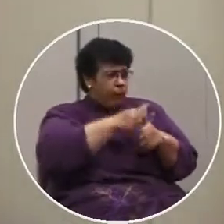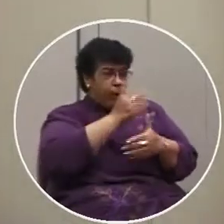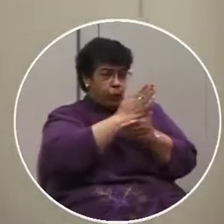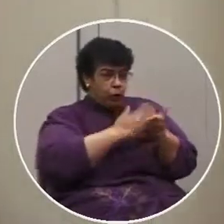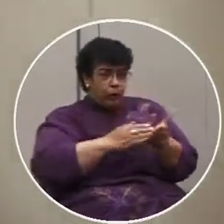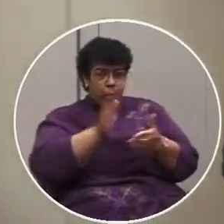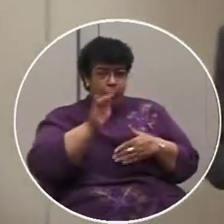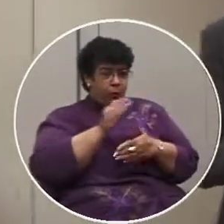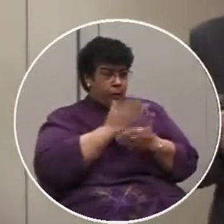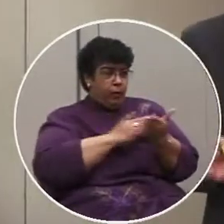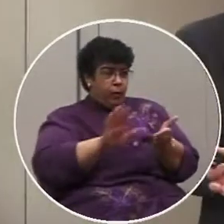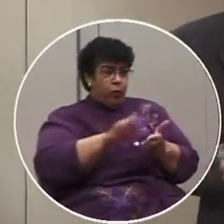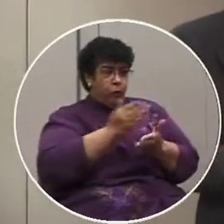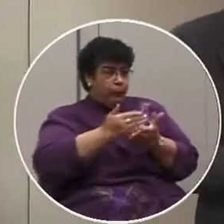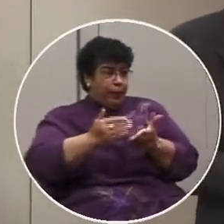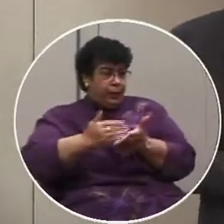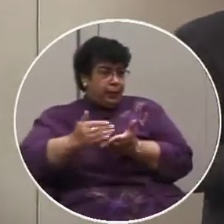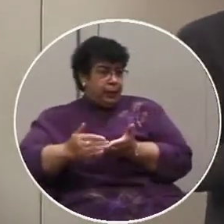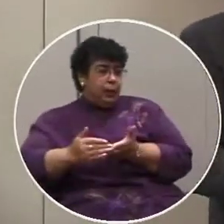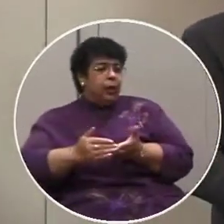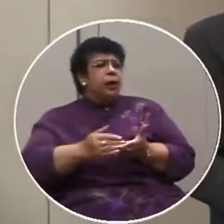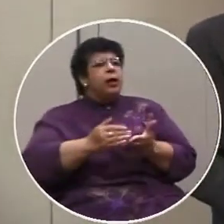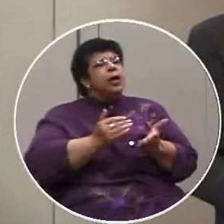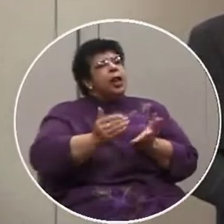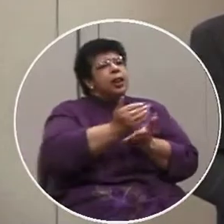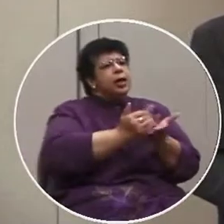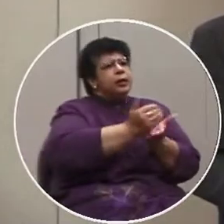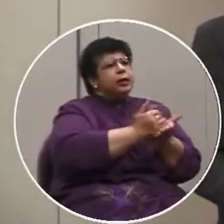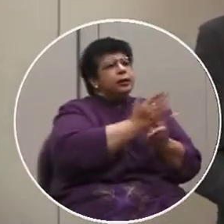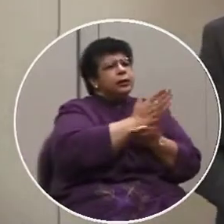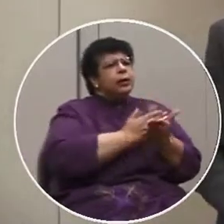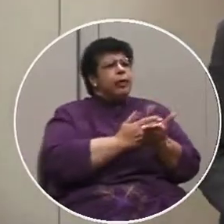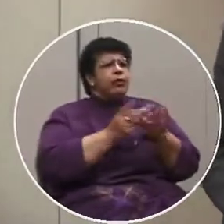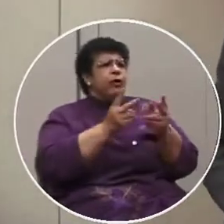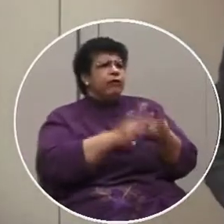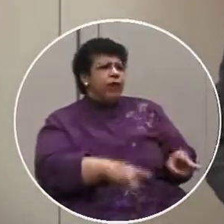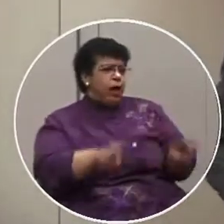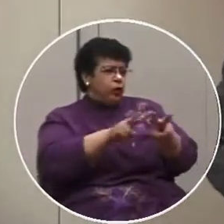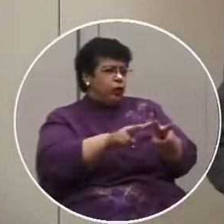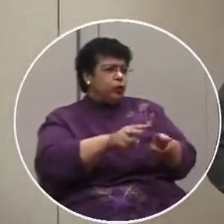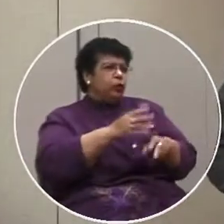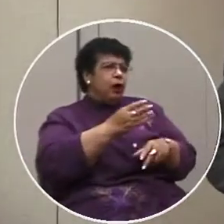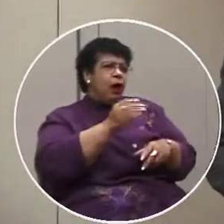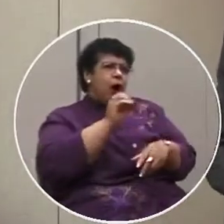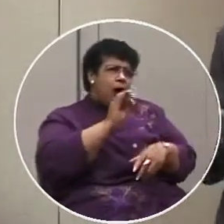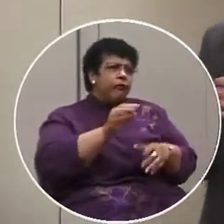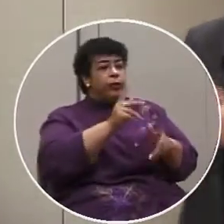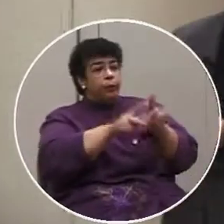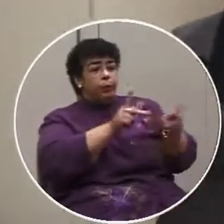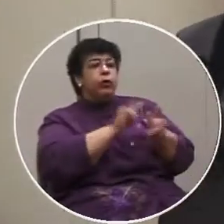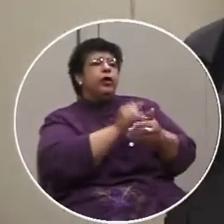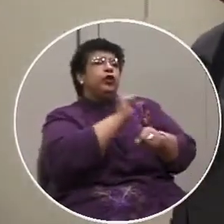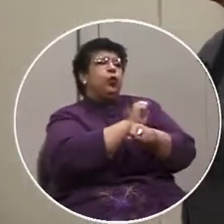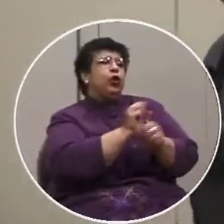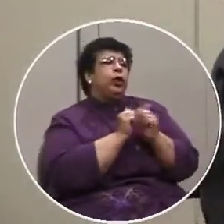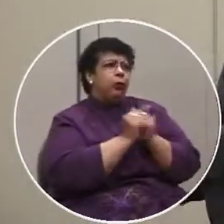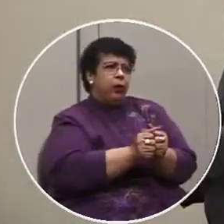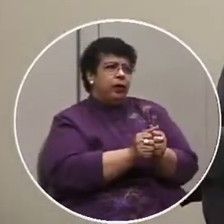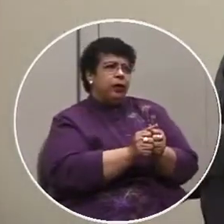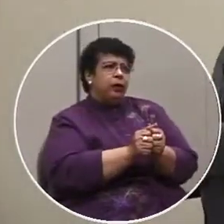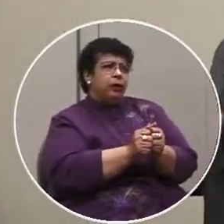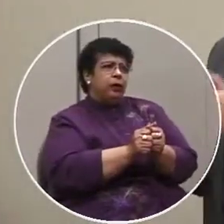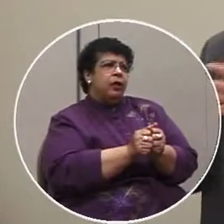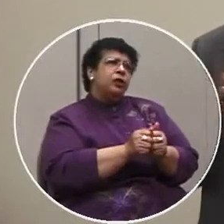pieces? Connecting to the values and the needs of the people that you're working with. So when we talk about a